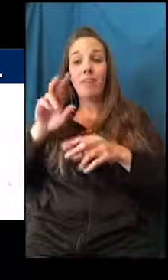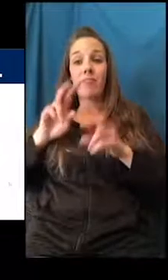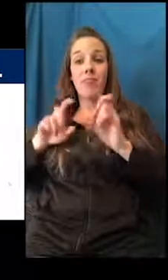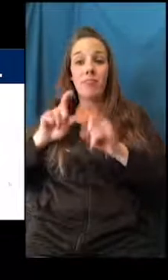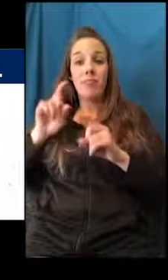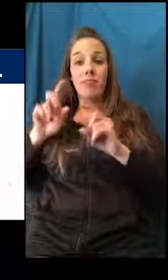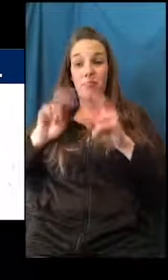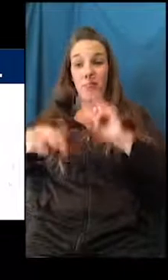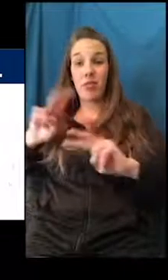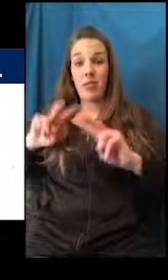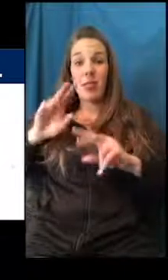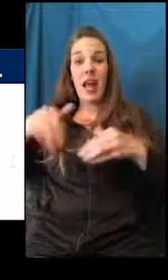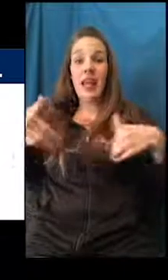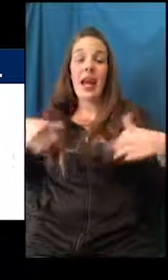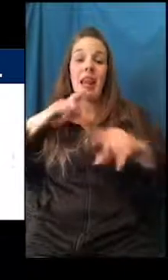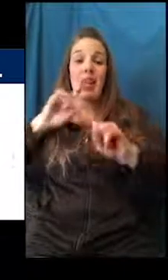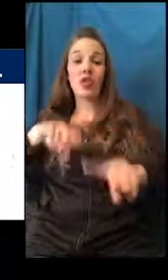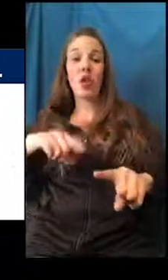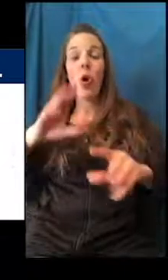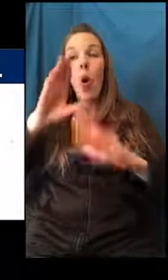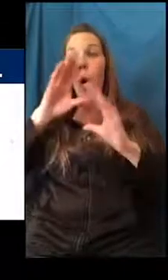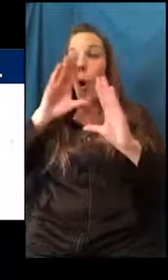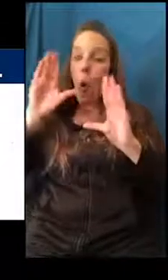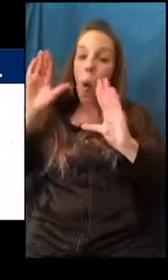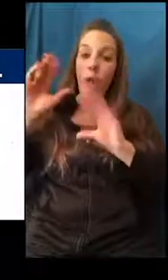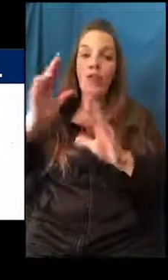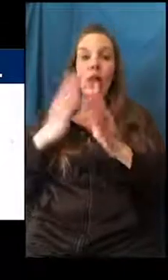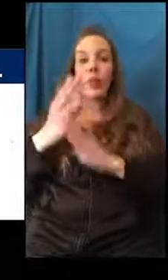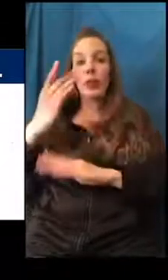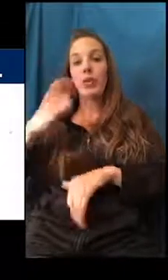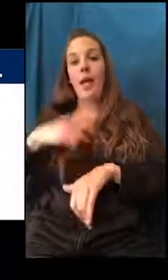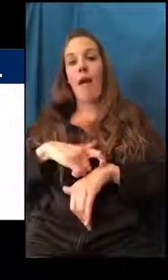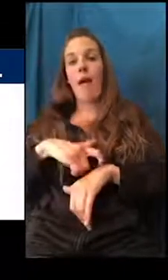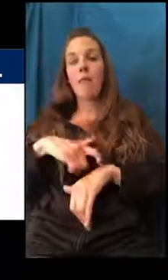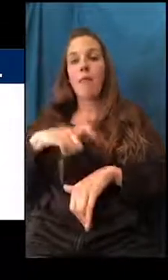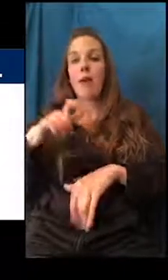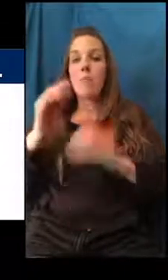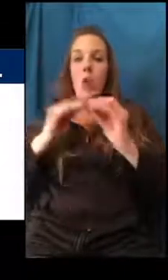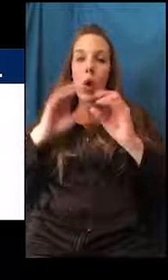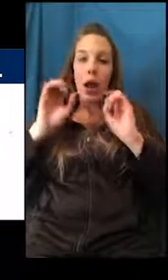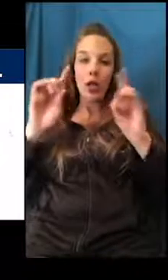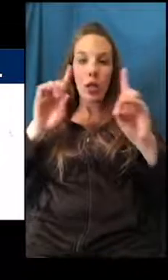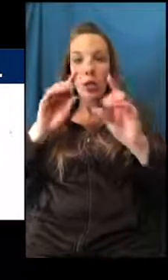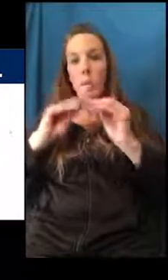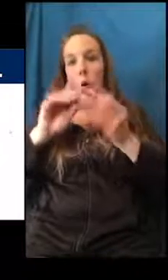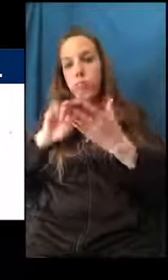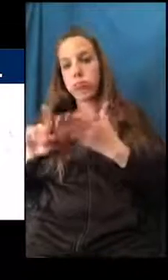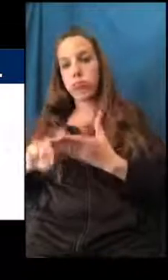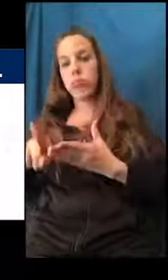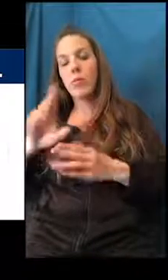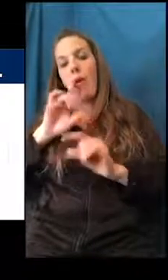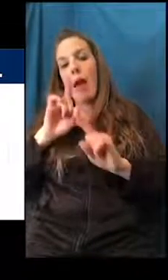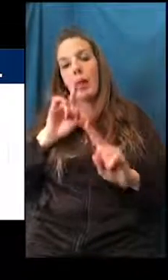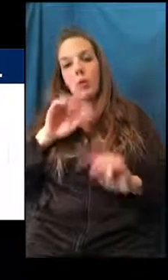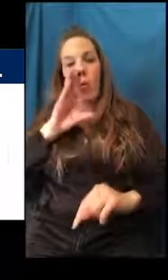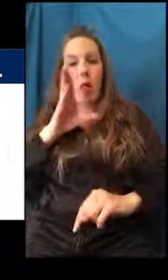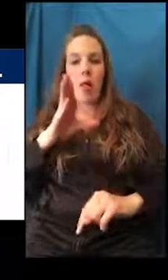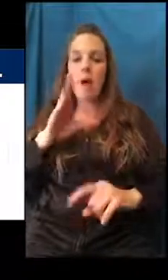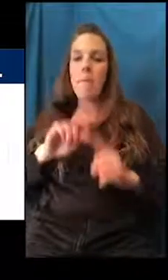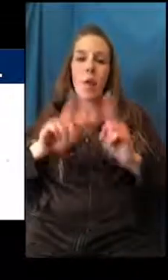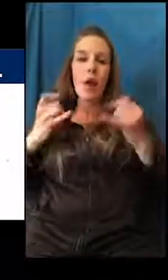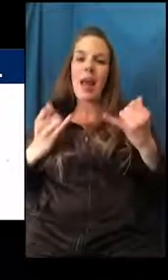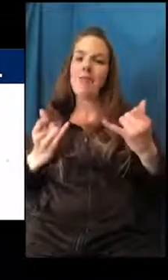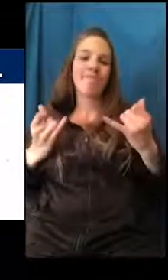time. Hopefully, through time and through more education and more research, we will have some of those answers, but we do not have them right